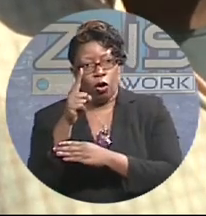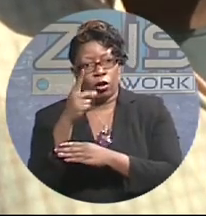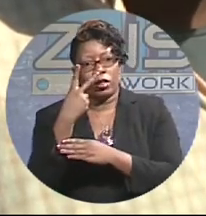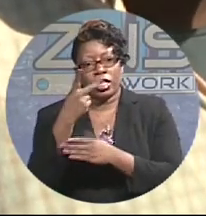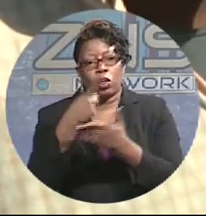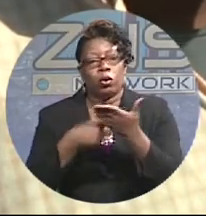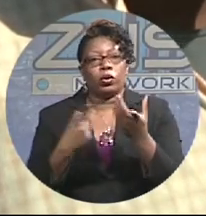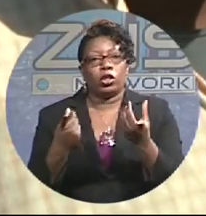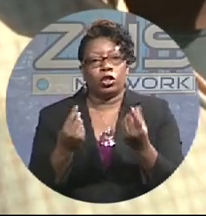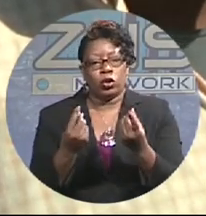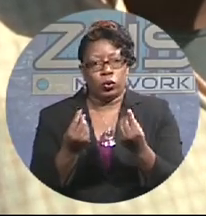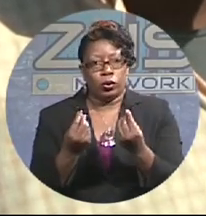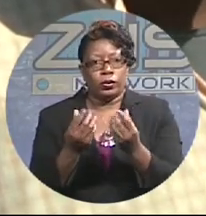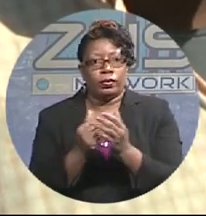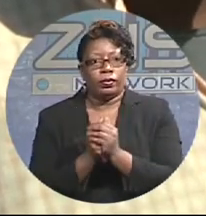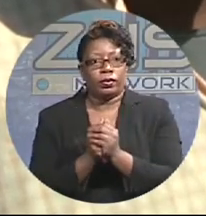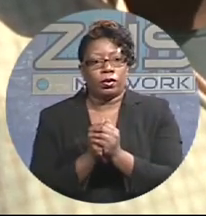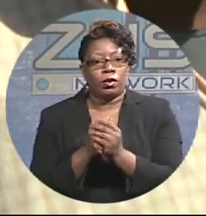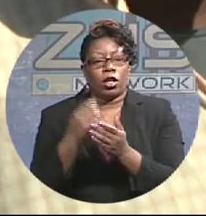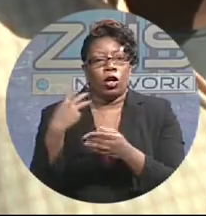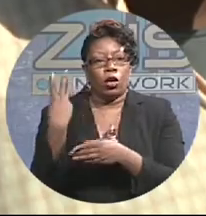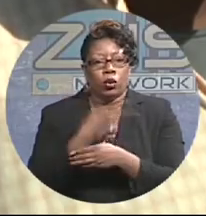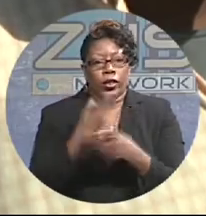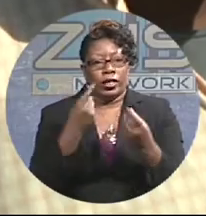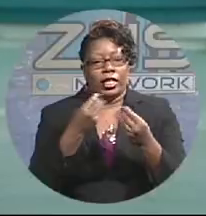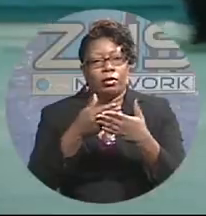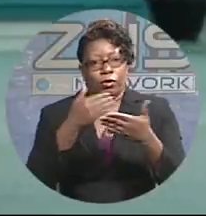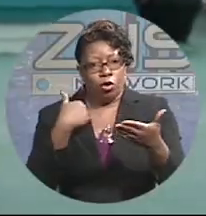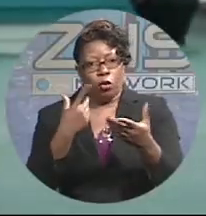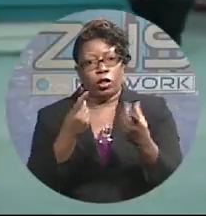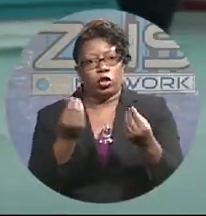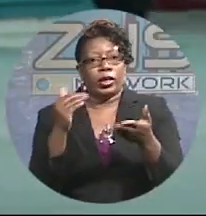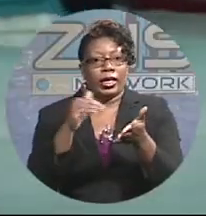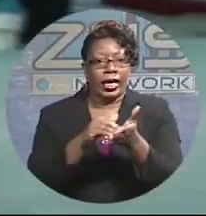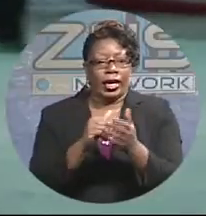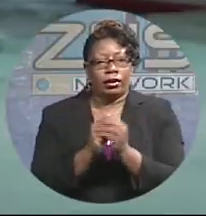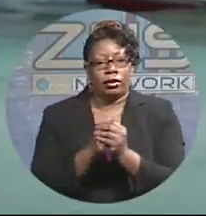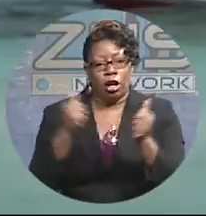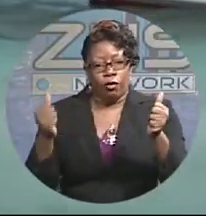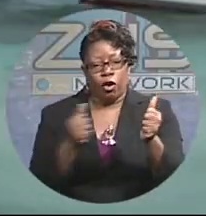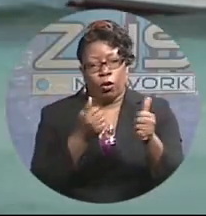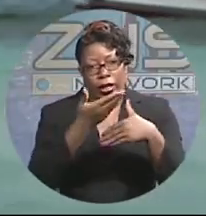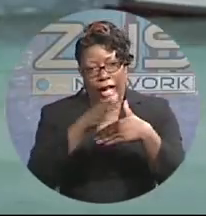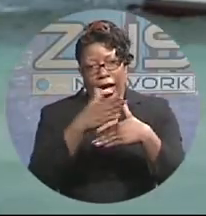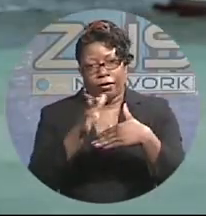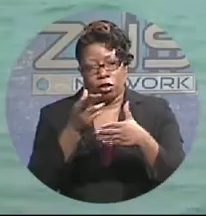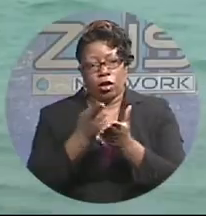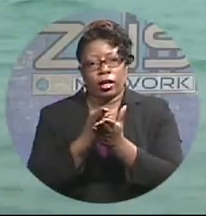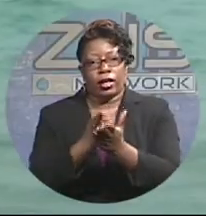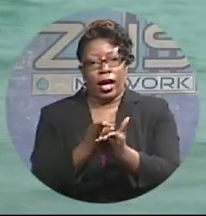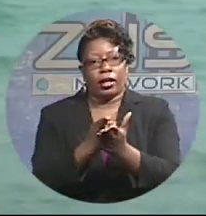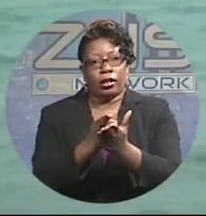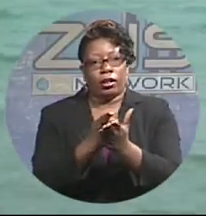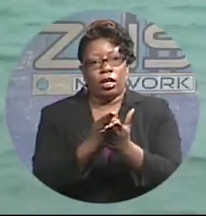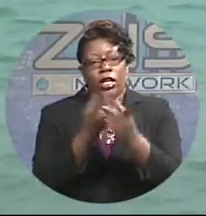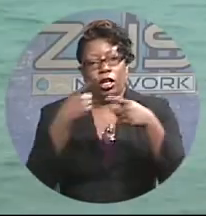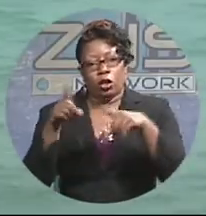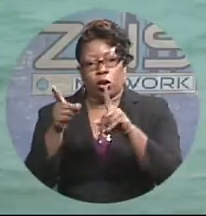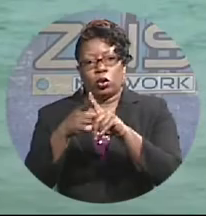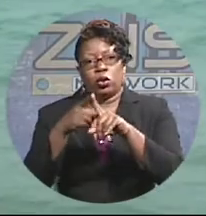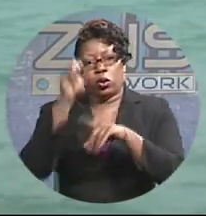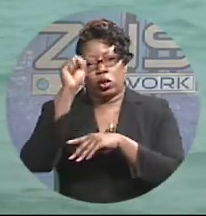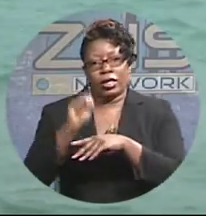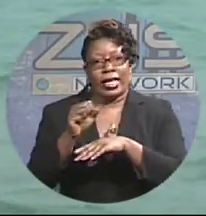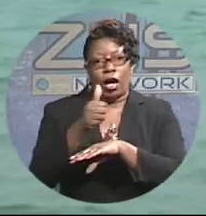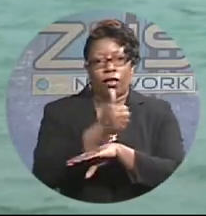do. We're going to see if we can handle her. We did it before, and we can do it again. Now, following the Bull Reds Regatta, it will be on to South Andrews for